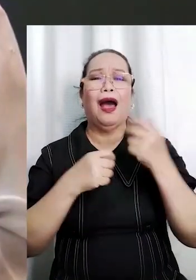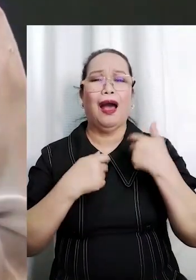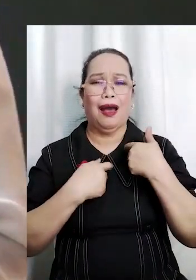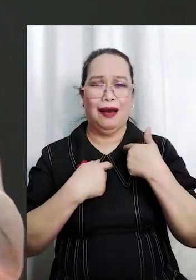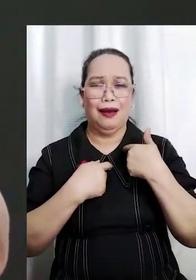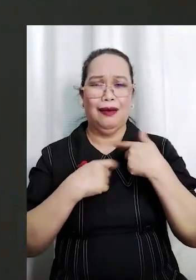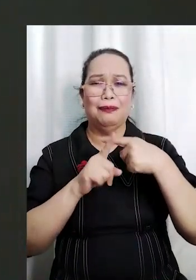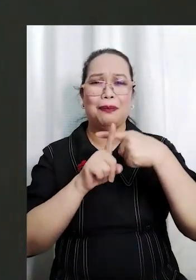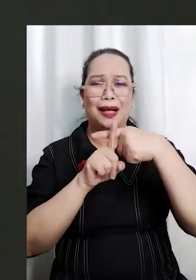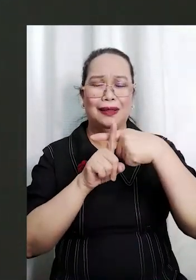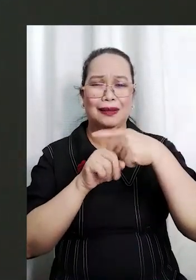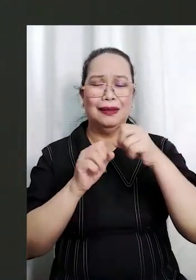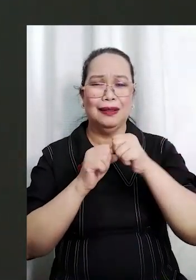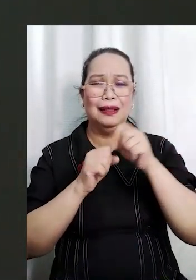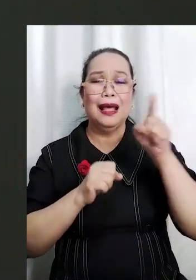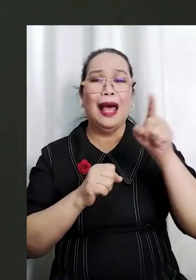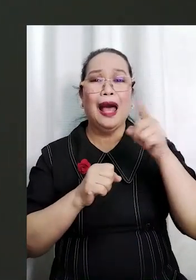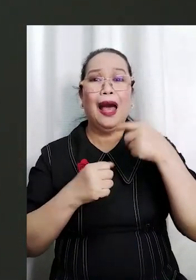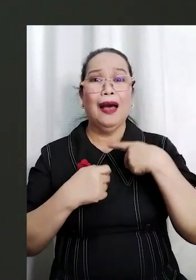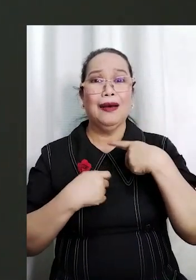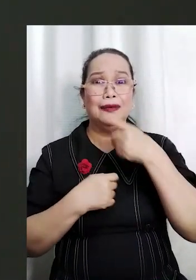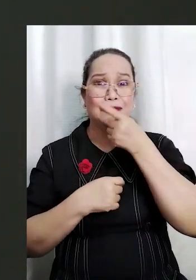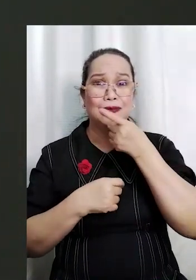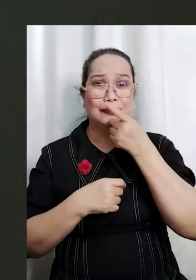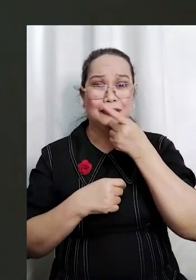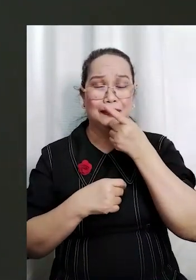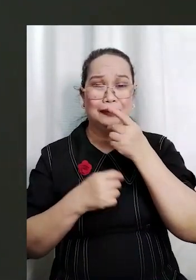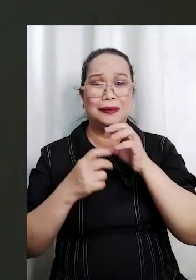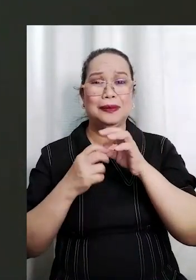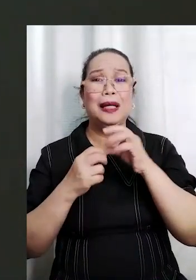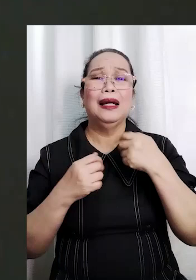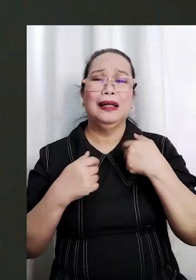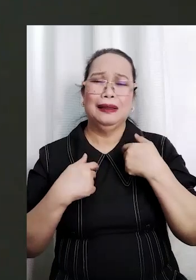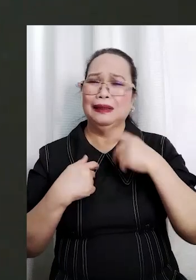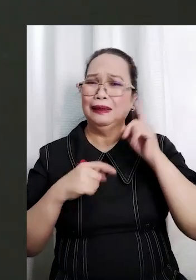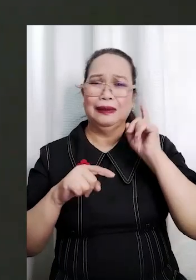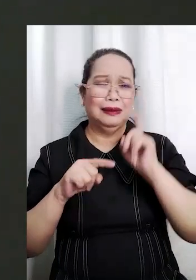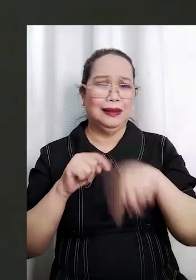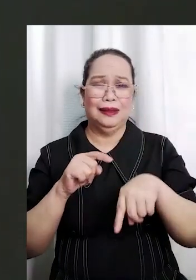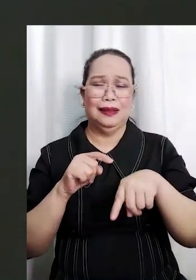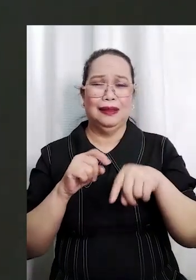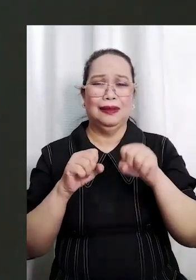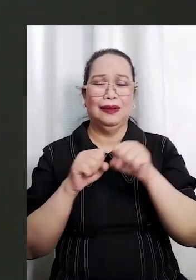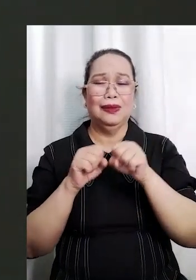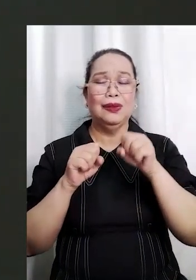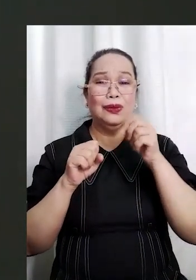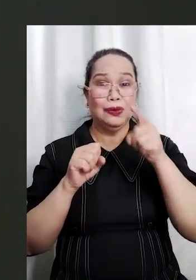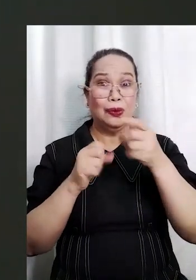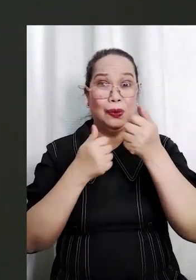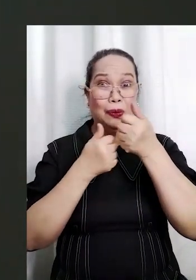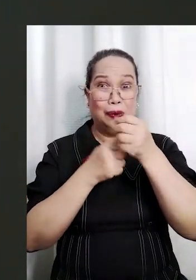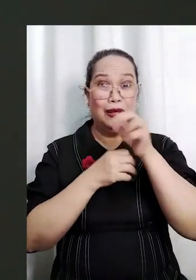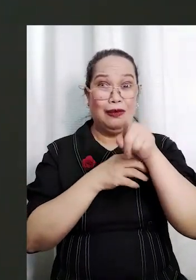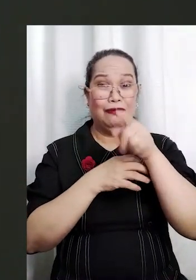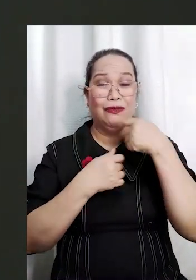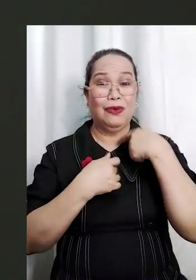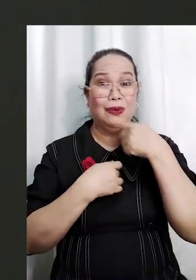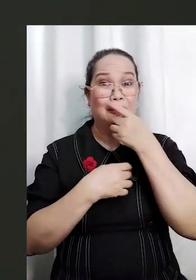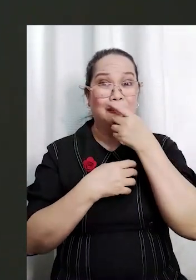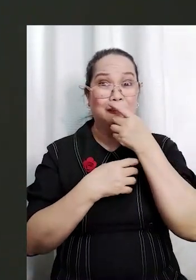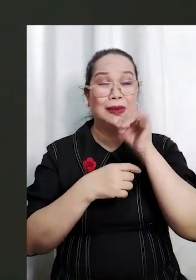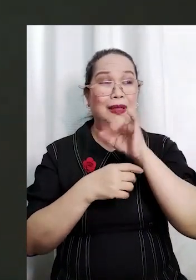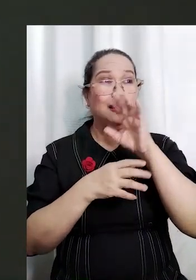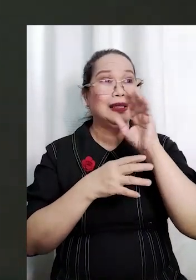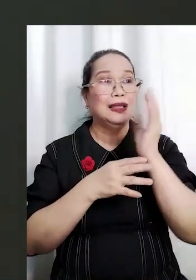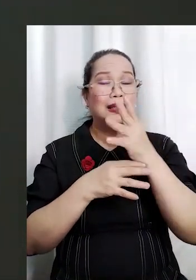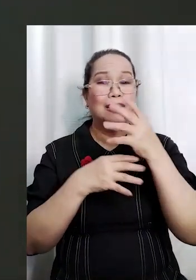Bakit? Immunocompromised po kasi ako. At ayon sa mga statistics, kitang-kita po yan lagi sa internet, na yung